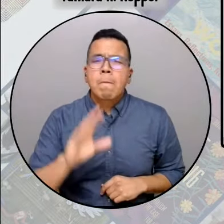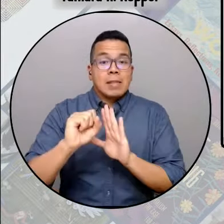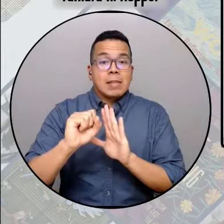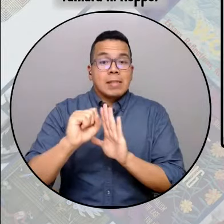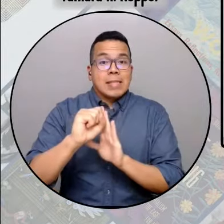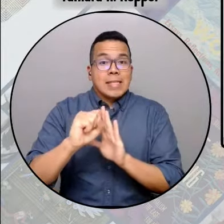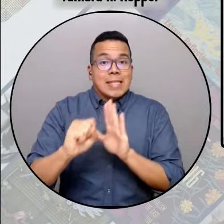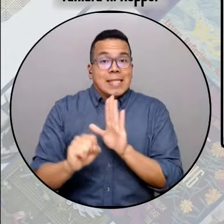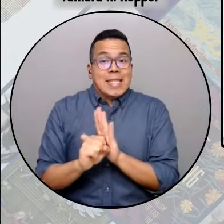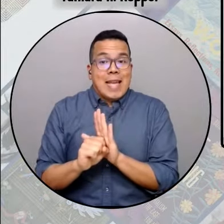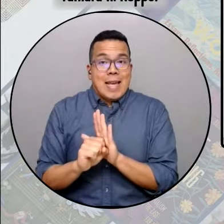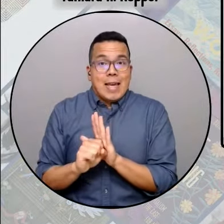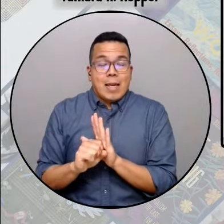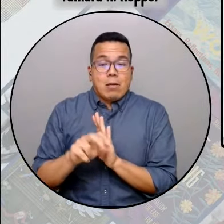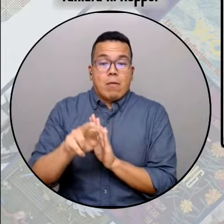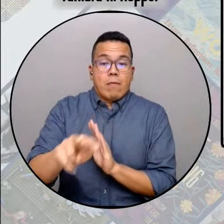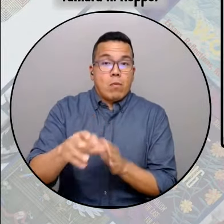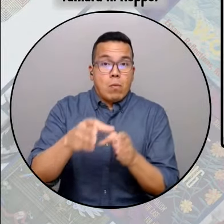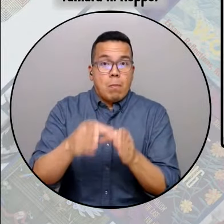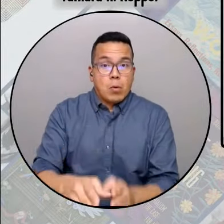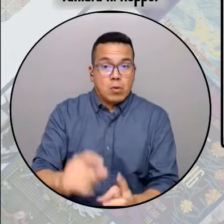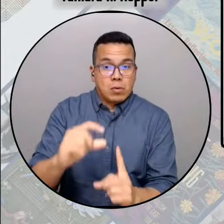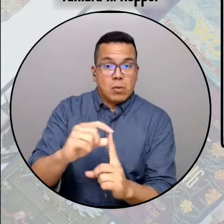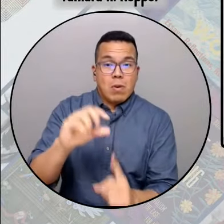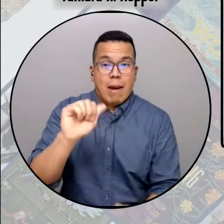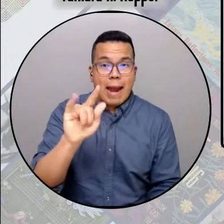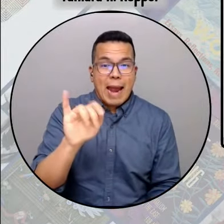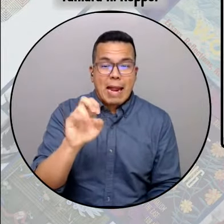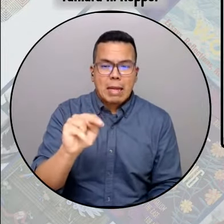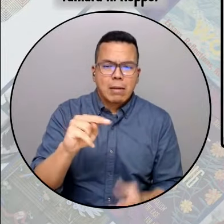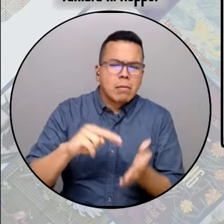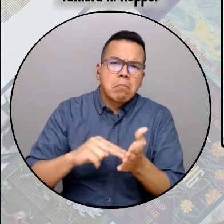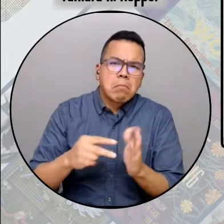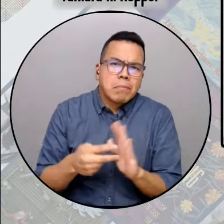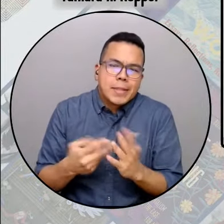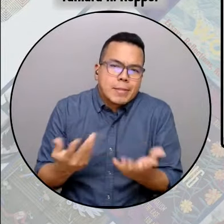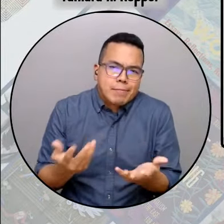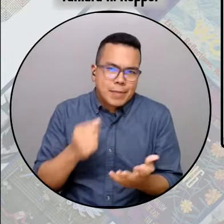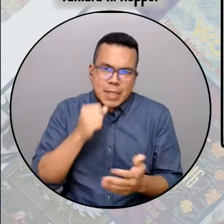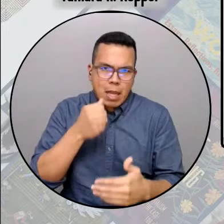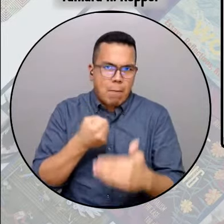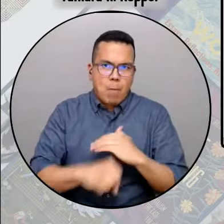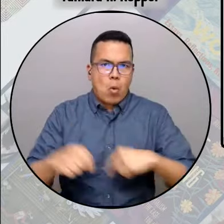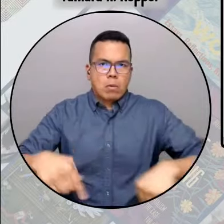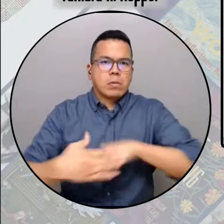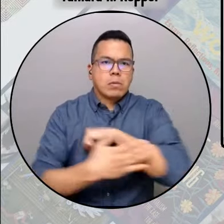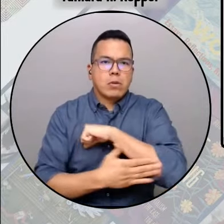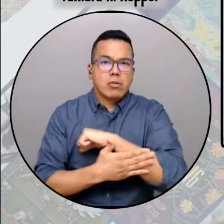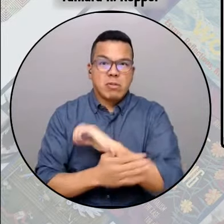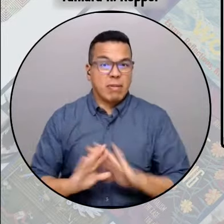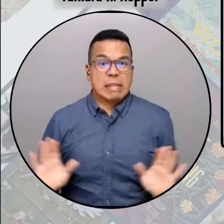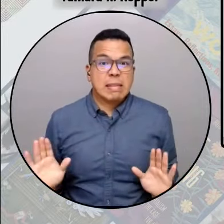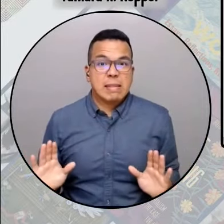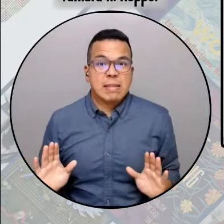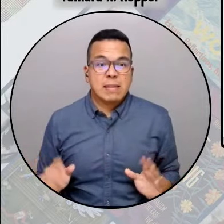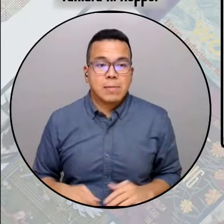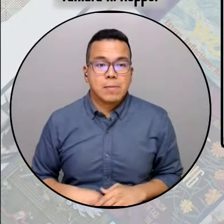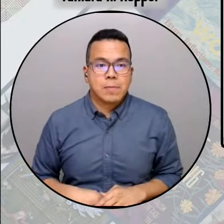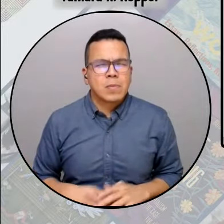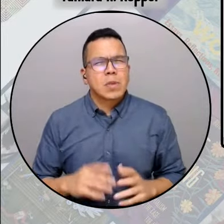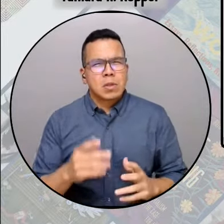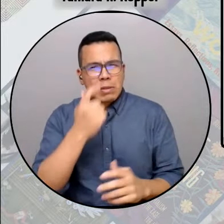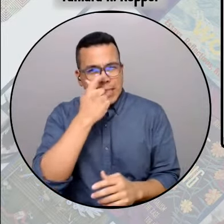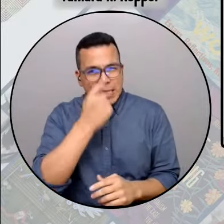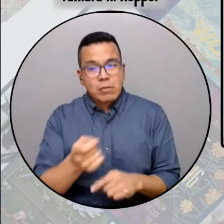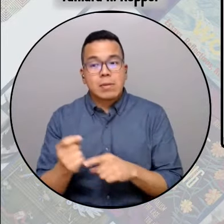know, who wasn't born here, right, and who is an immigrant in some way. And we're going to learn about how the state uses a